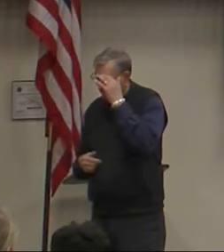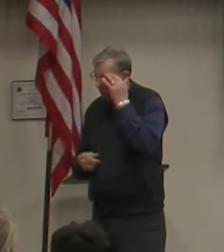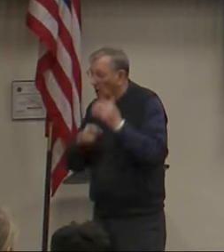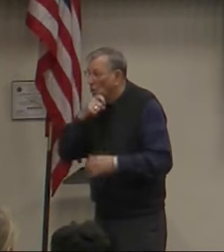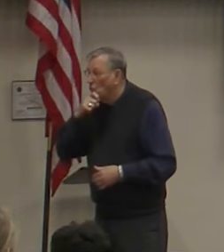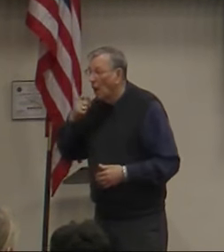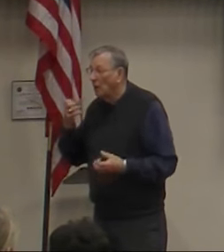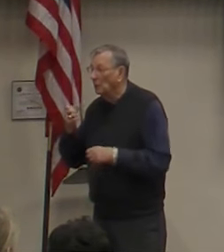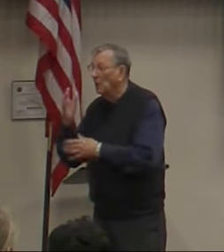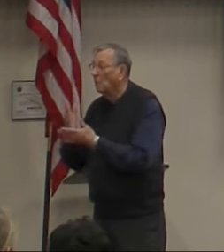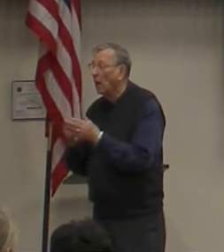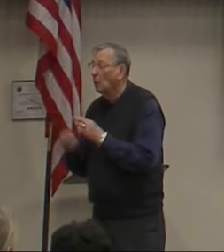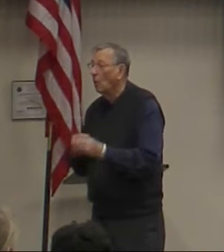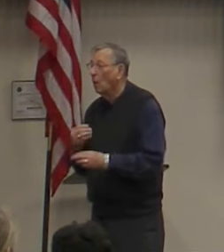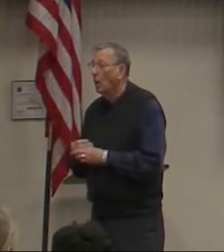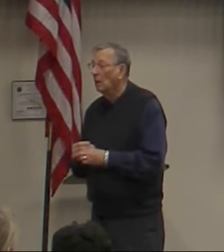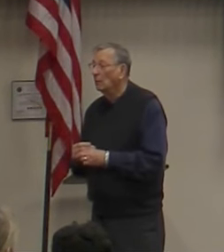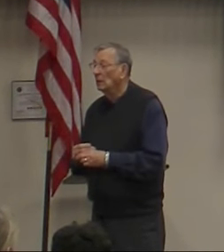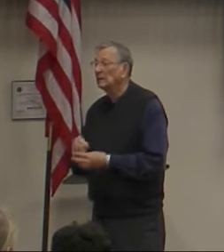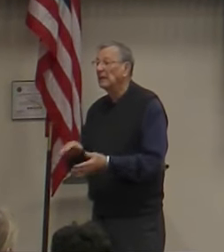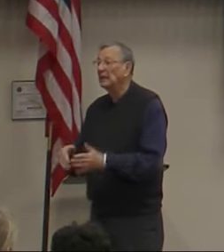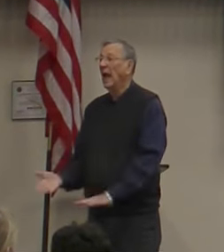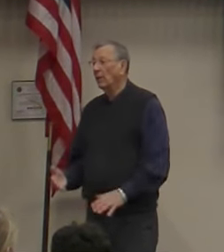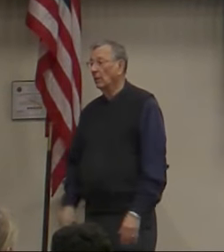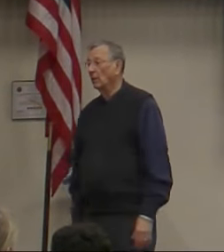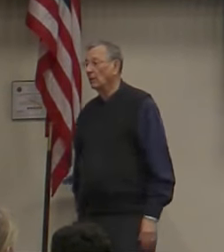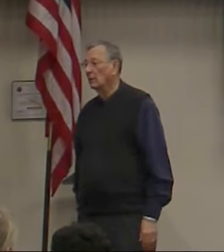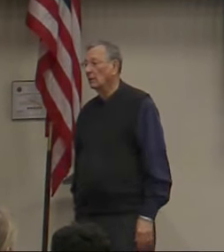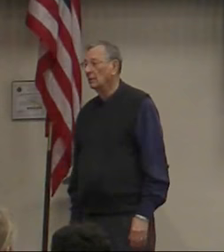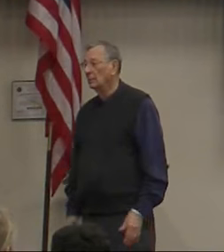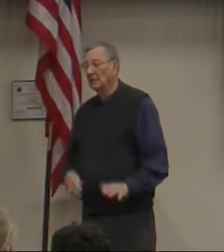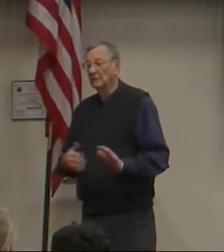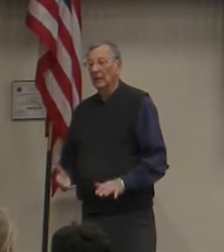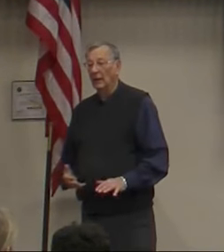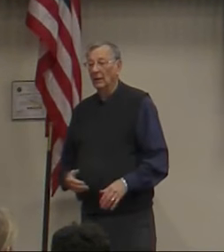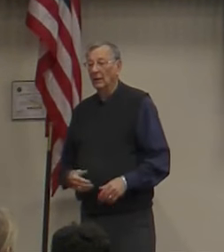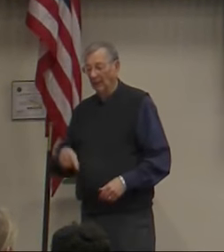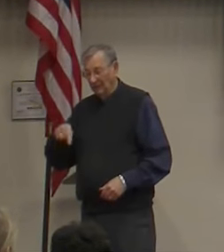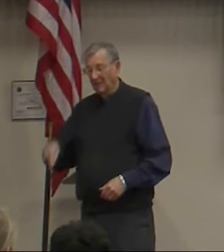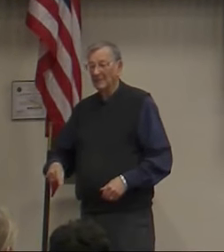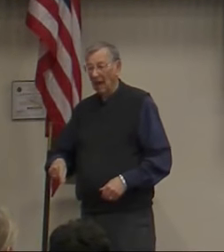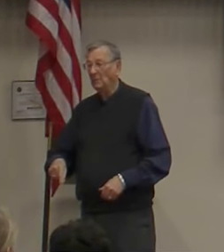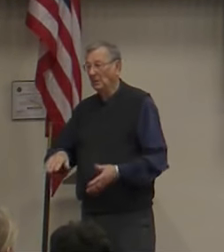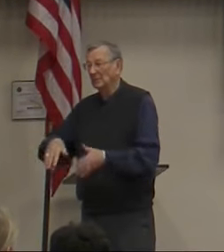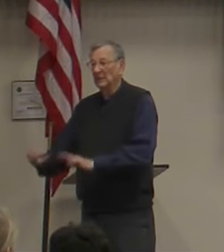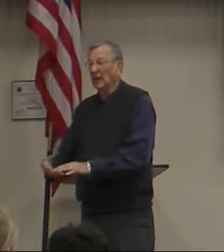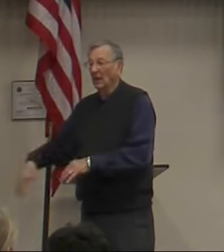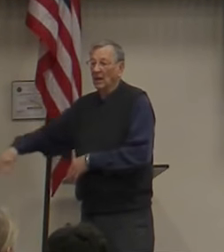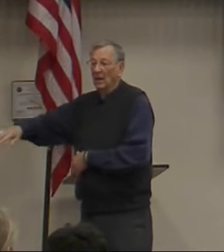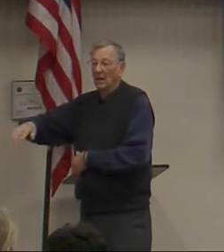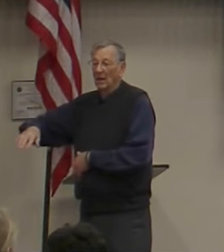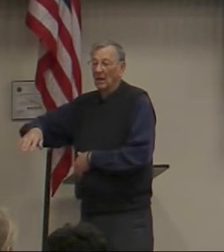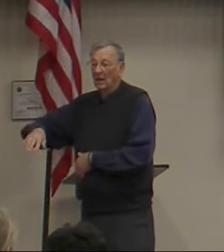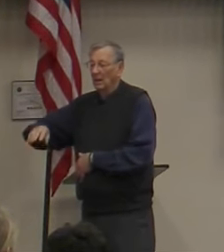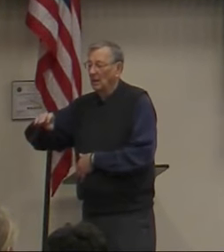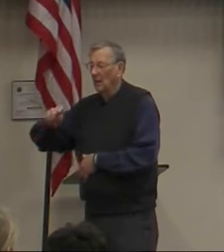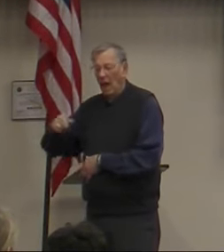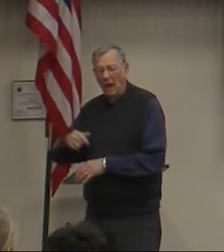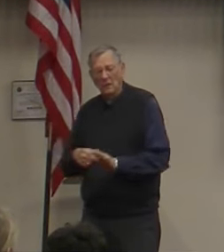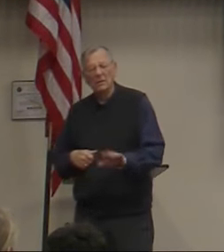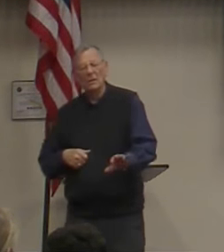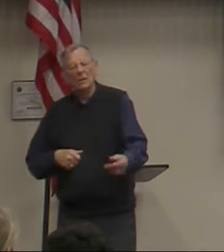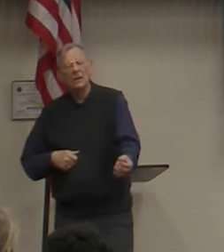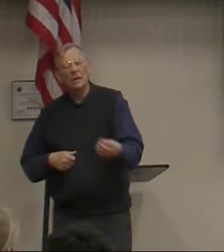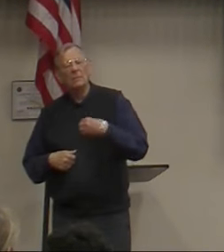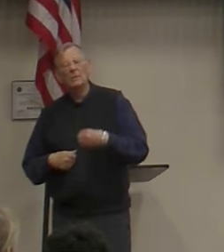drought in many parts of the world is a death sentence. And it was here. Elijah finds her and he says, can I have a little something to drink?